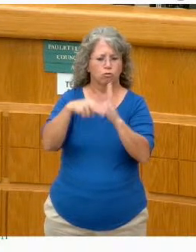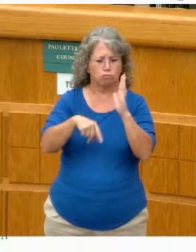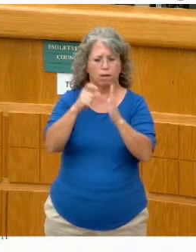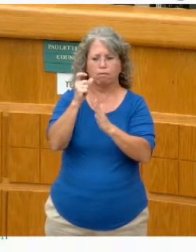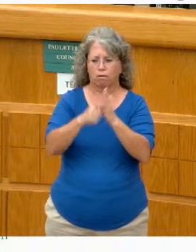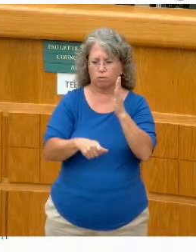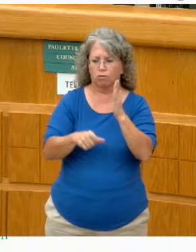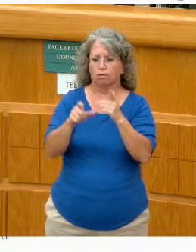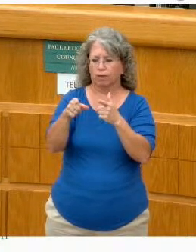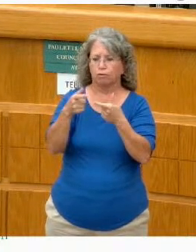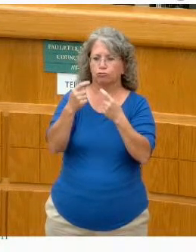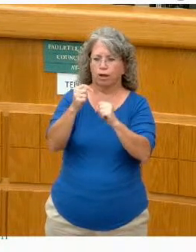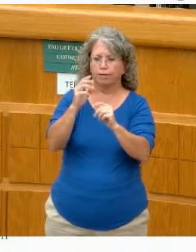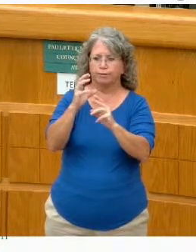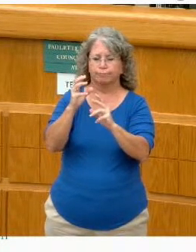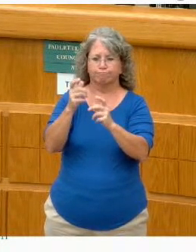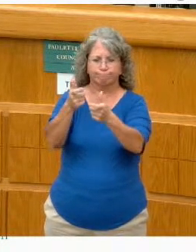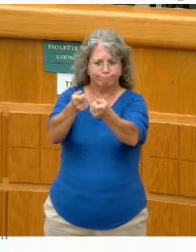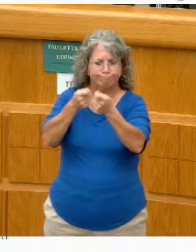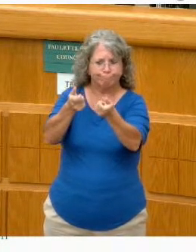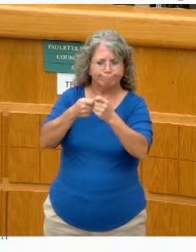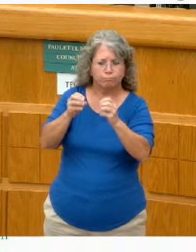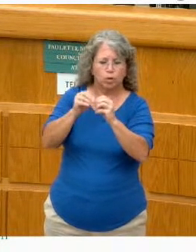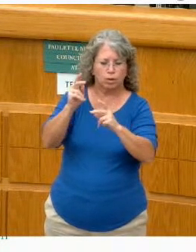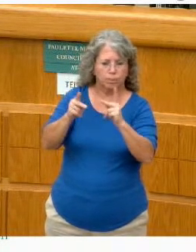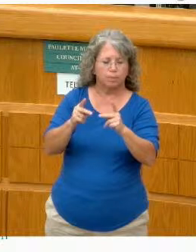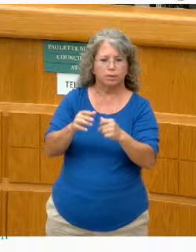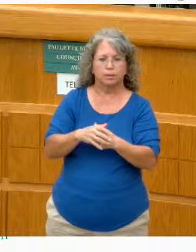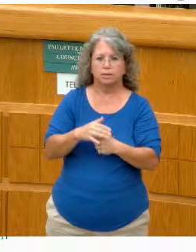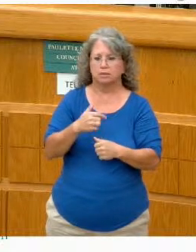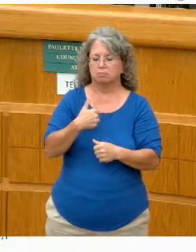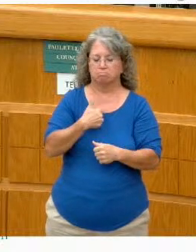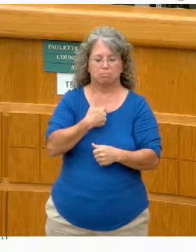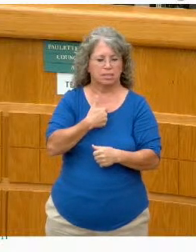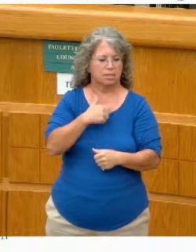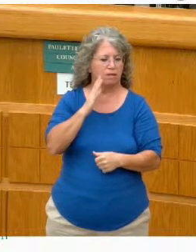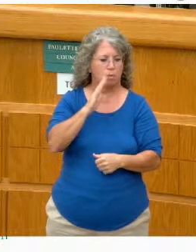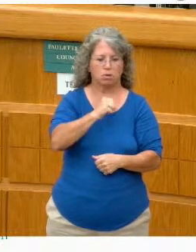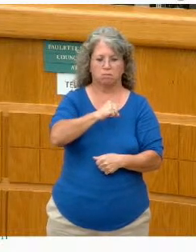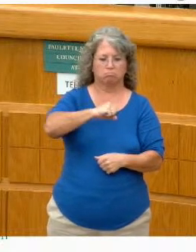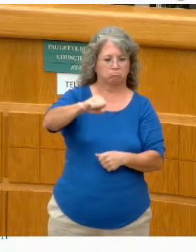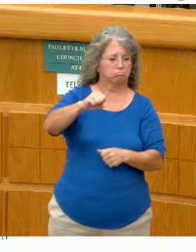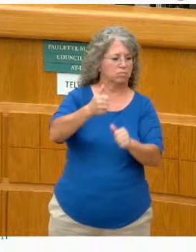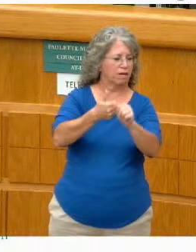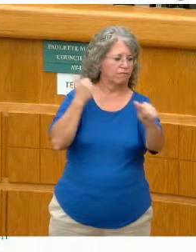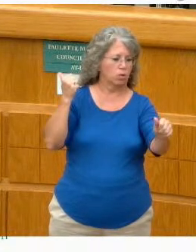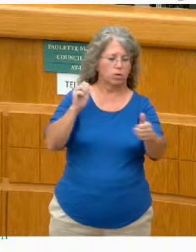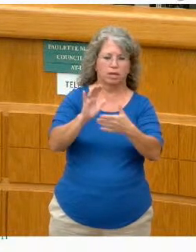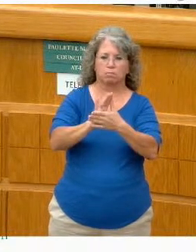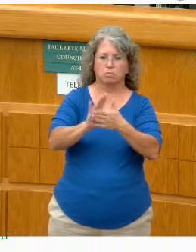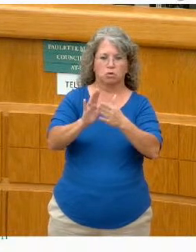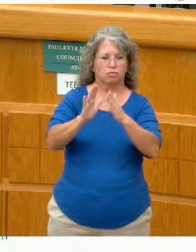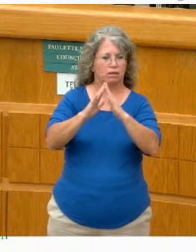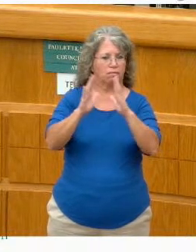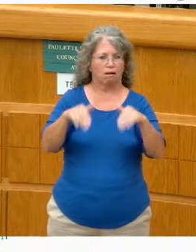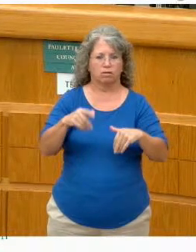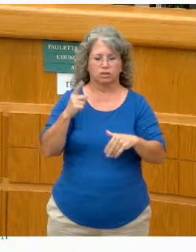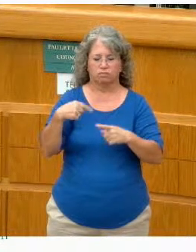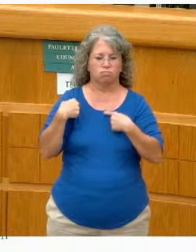more people there. I myself am going to avoid the movie theater for the foreseeable future.